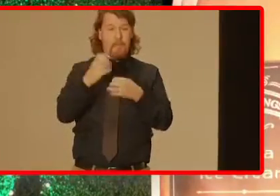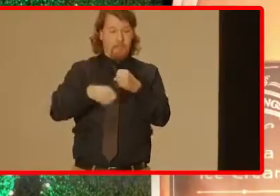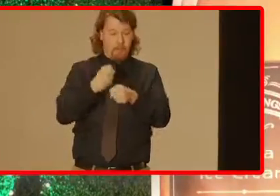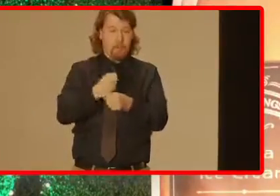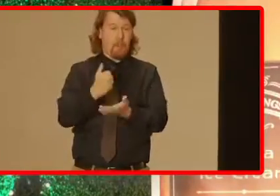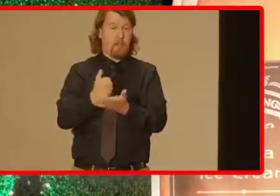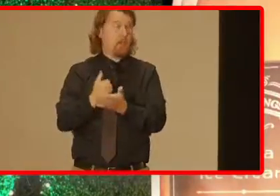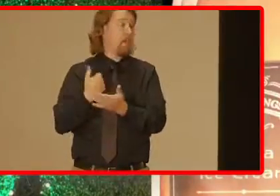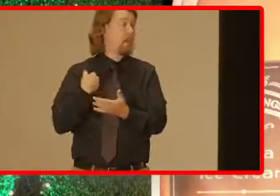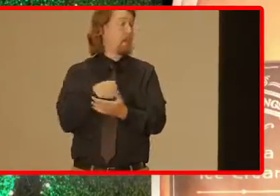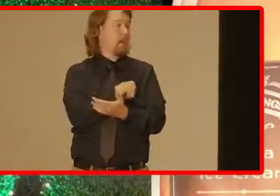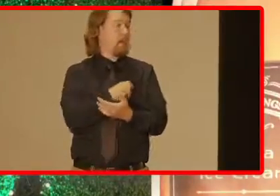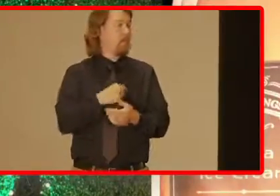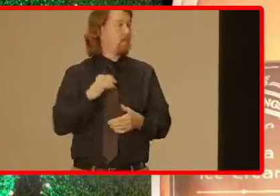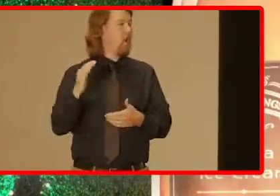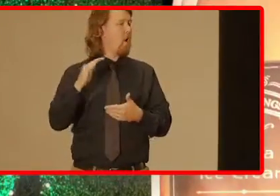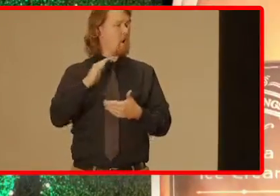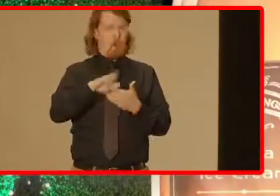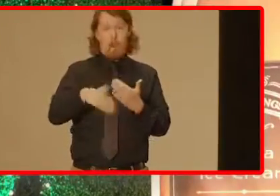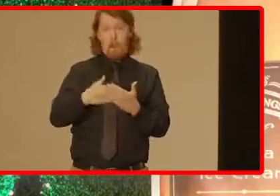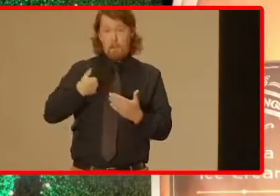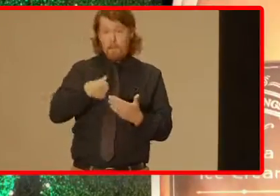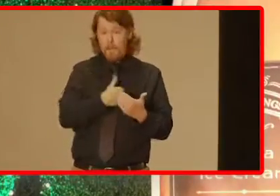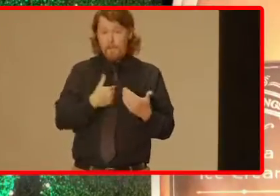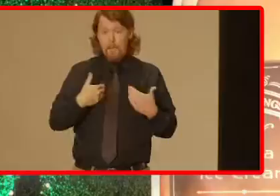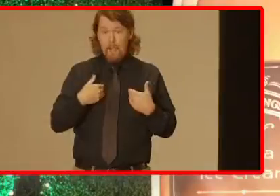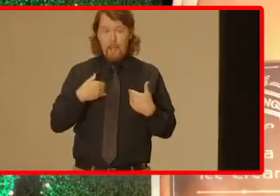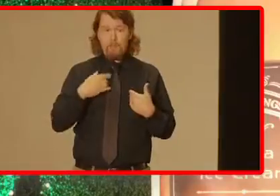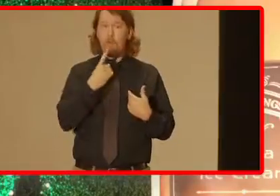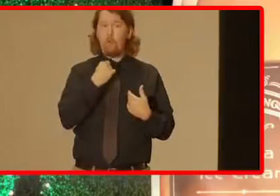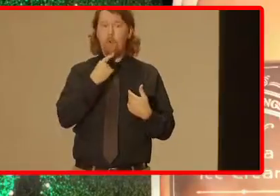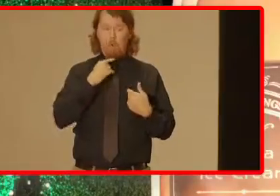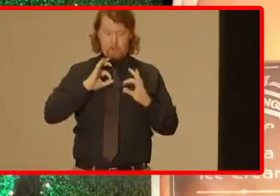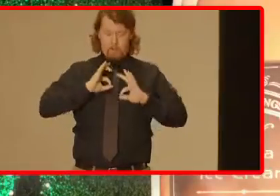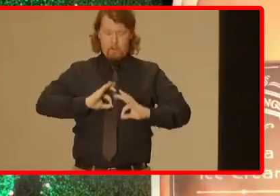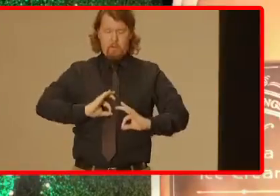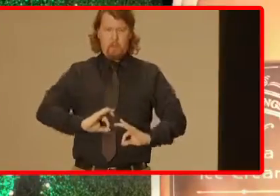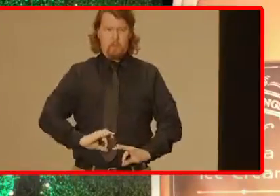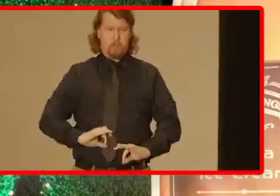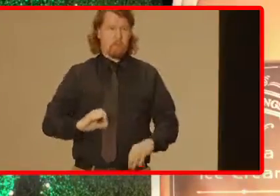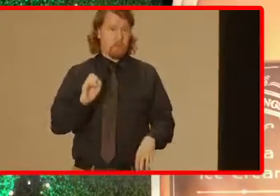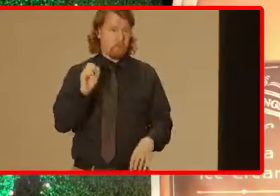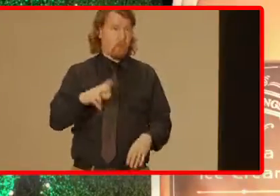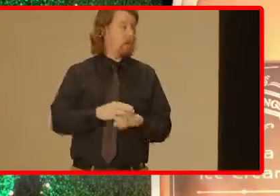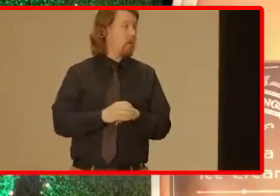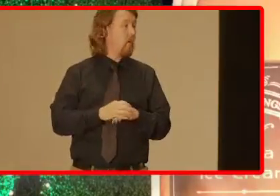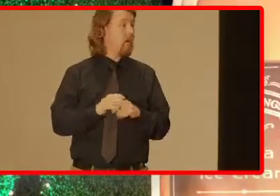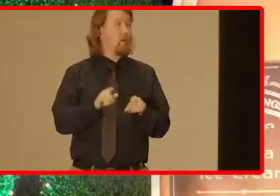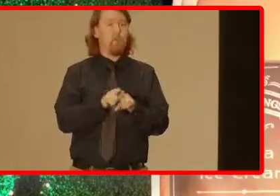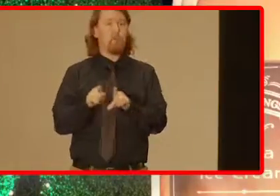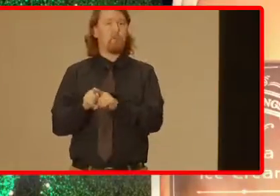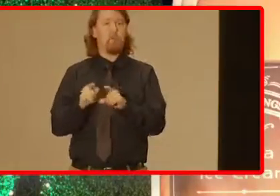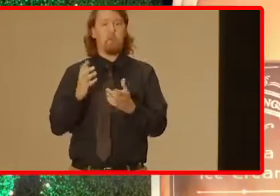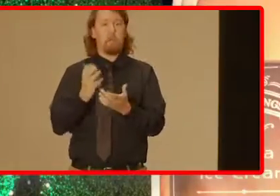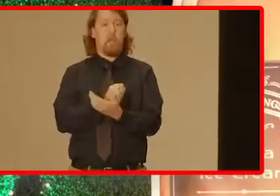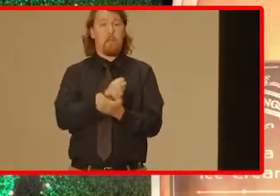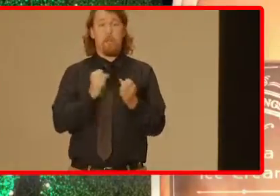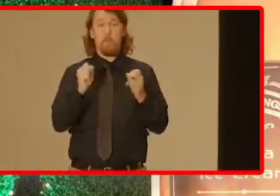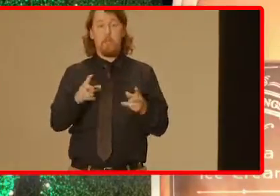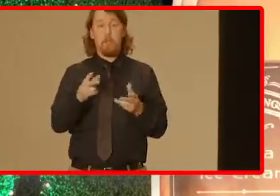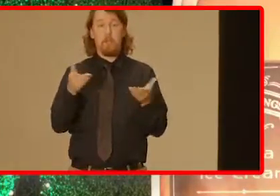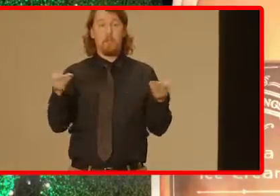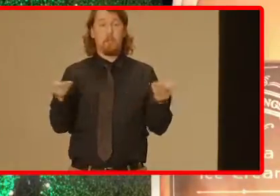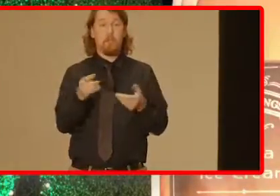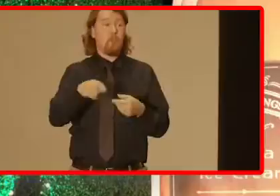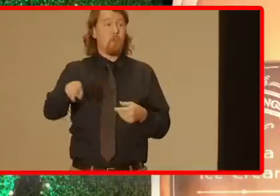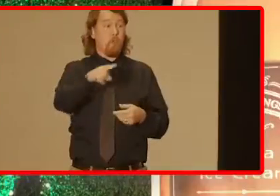all wearing chef coats, red, so you'll recognize this. I also like to take the opportunity to introduce to you the Florida